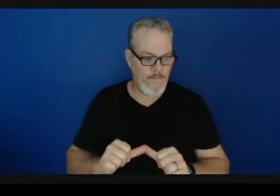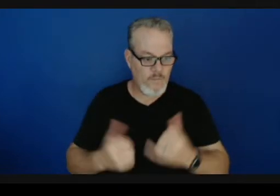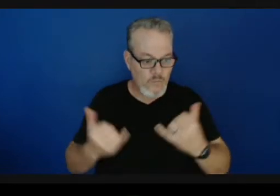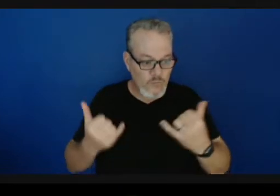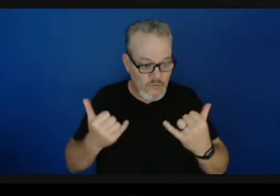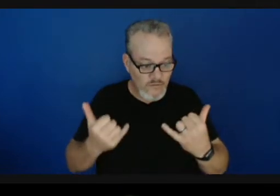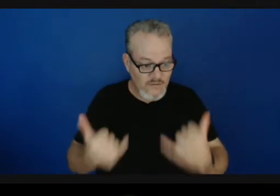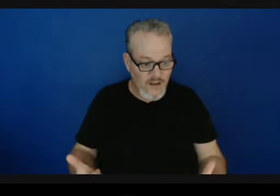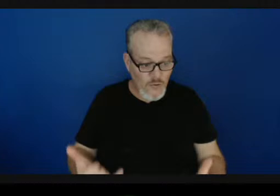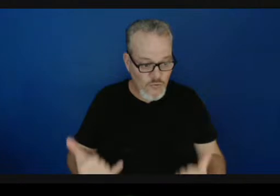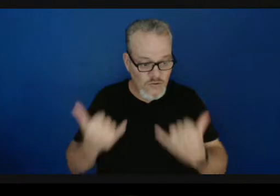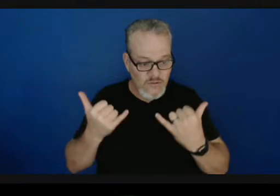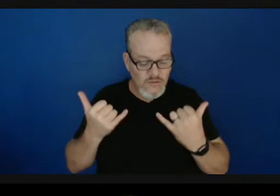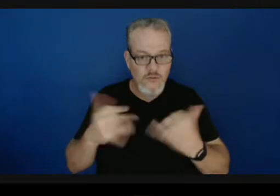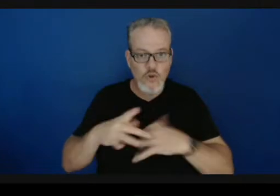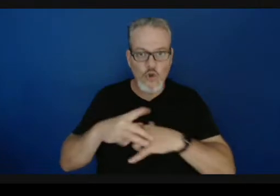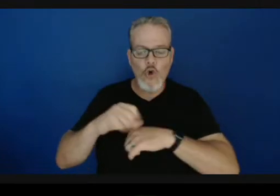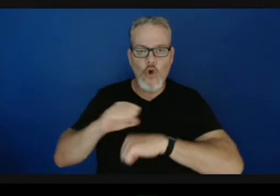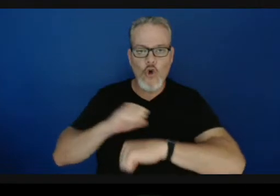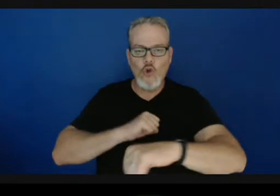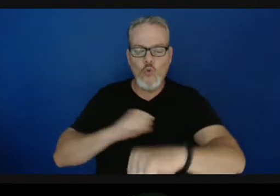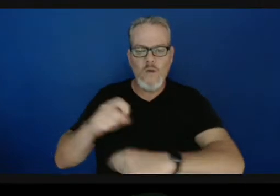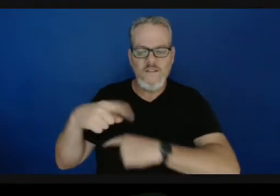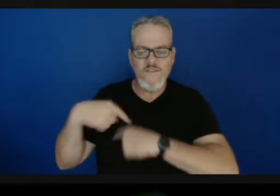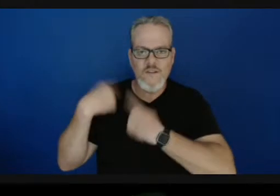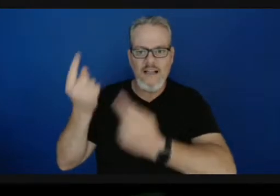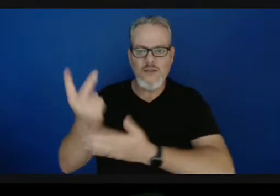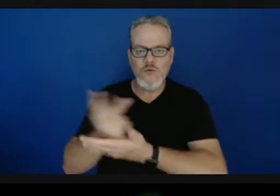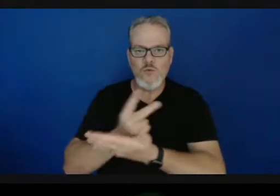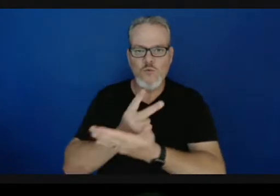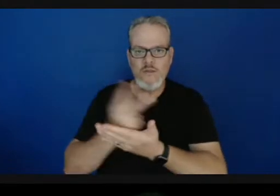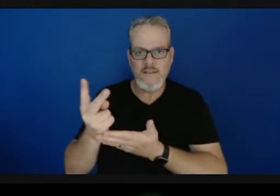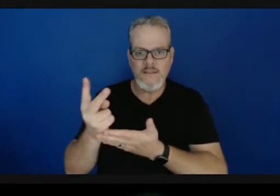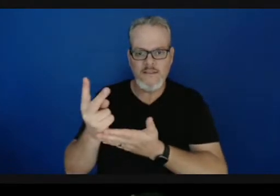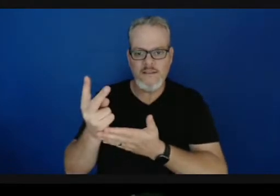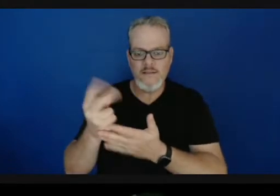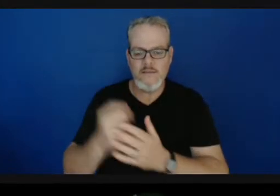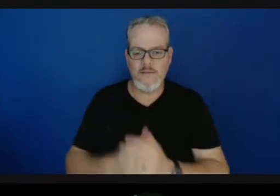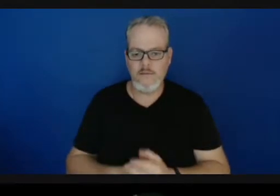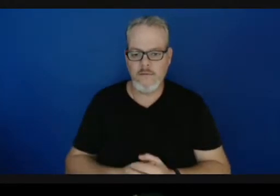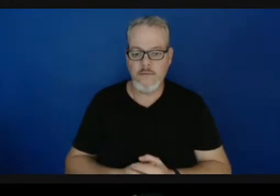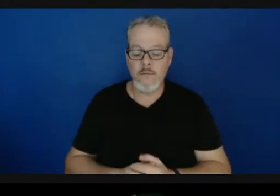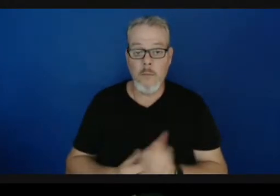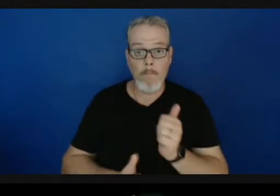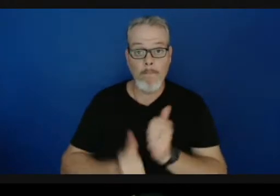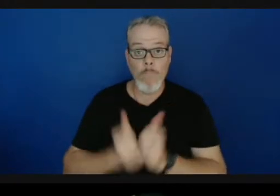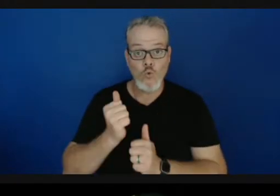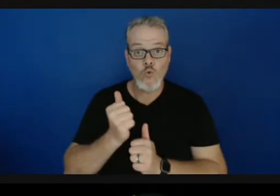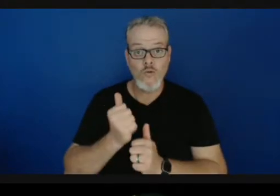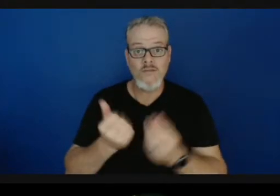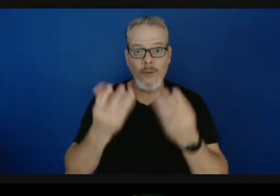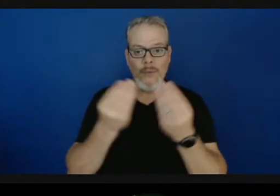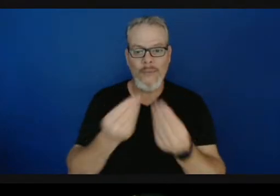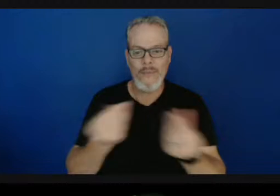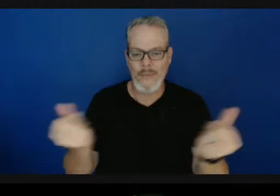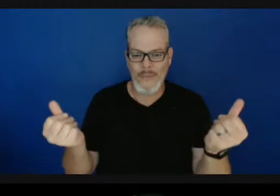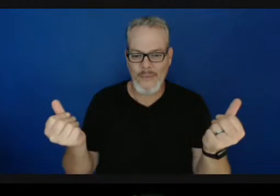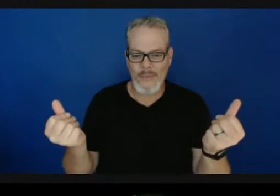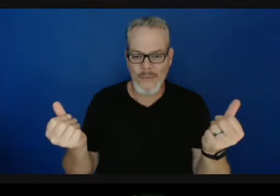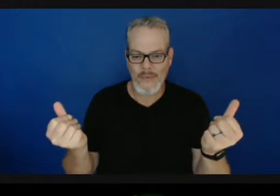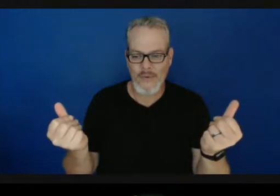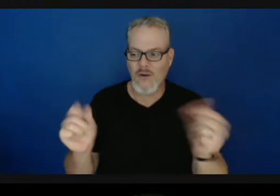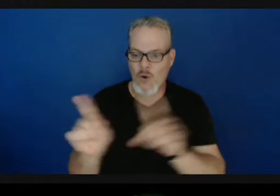last 2 weeks. If I pull up the last 2 days, most of that disappears. We even lose our Upper East